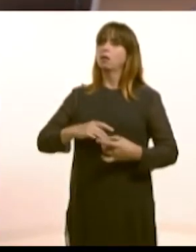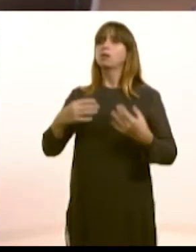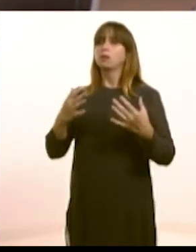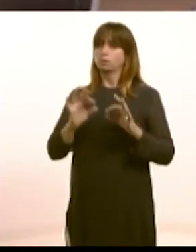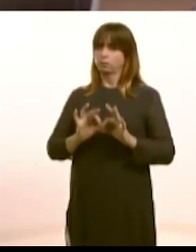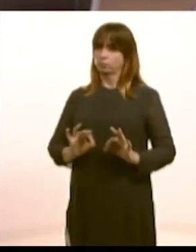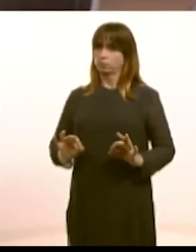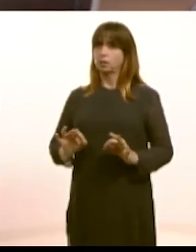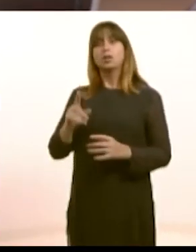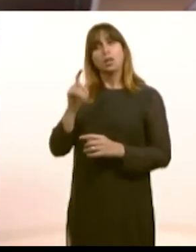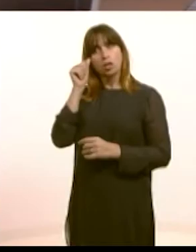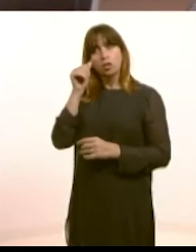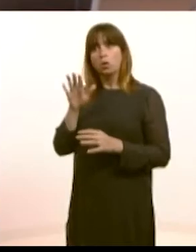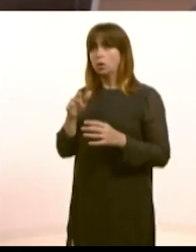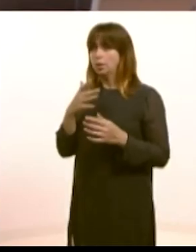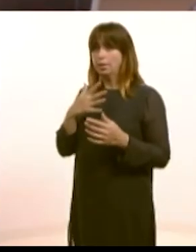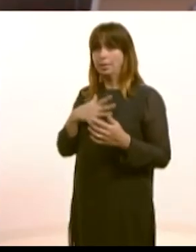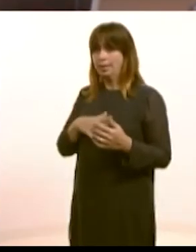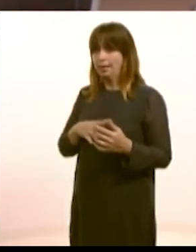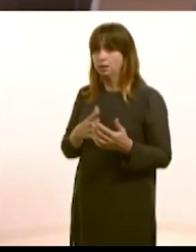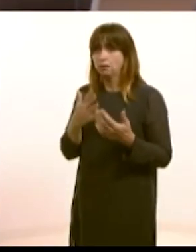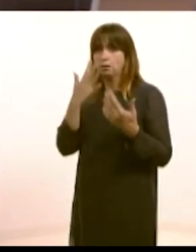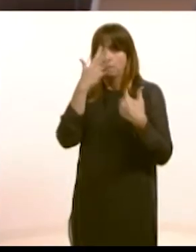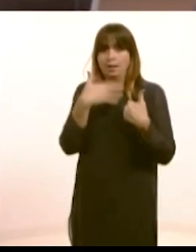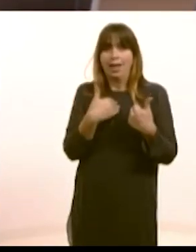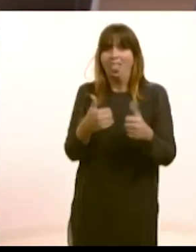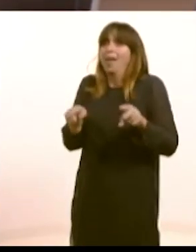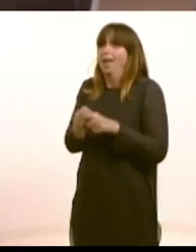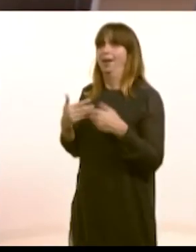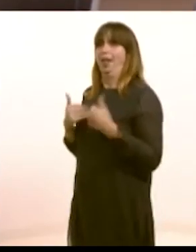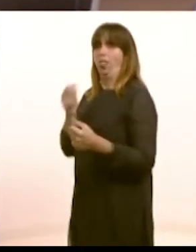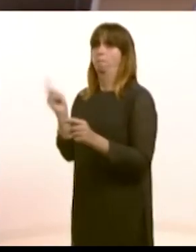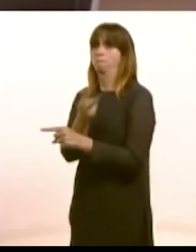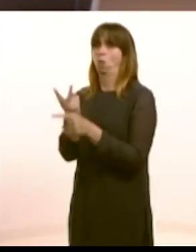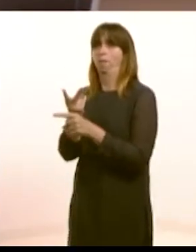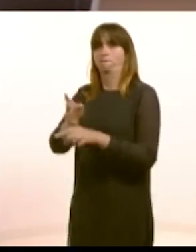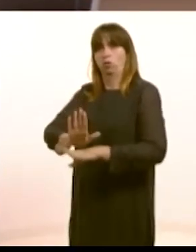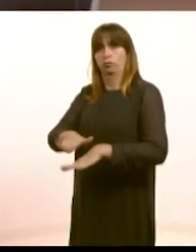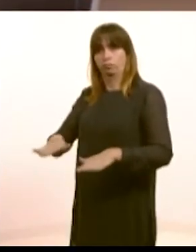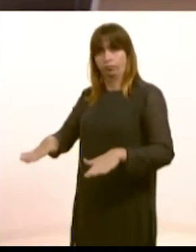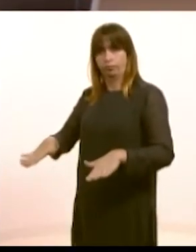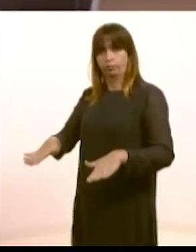that must include all types of health, including mental health as well. And that is something that